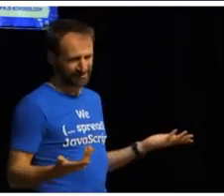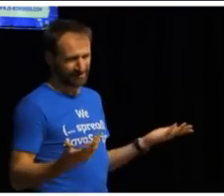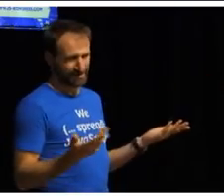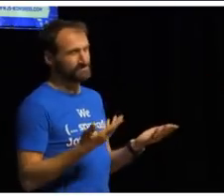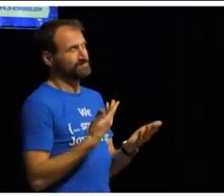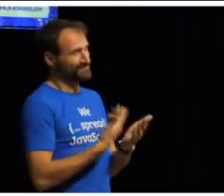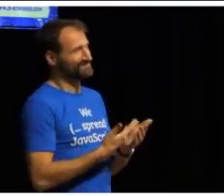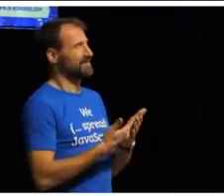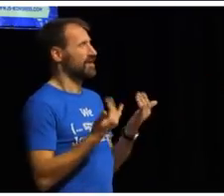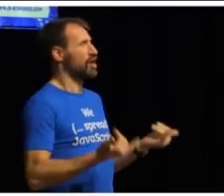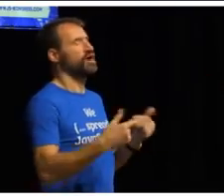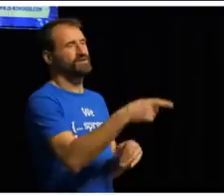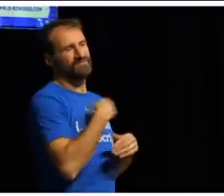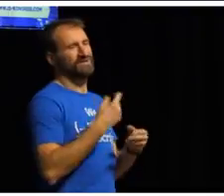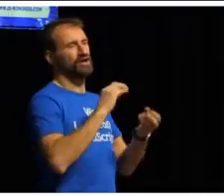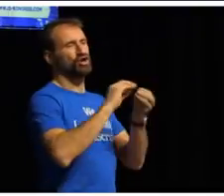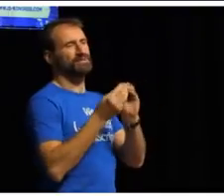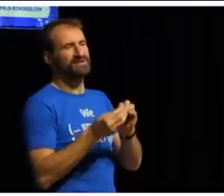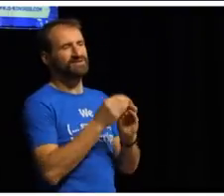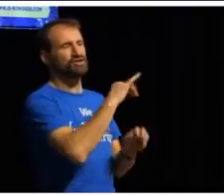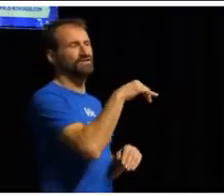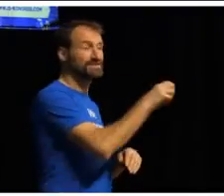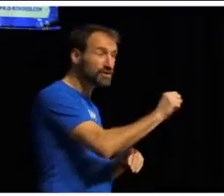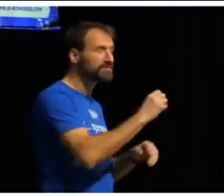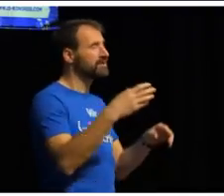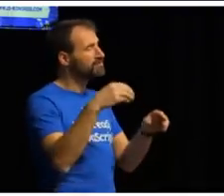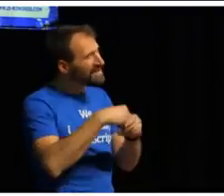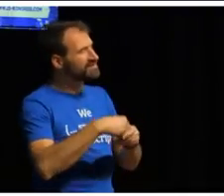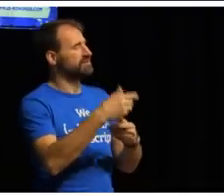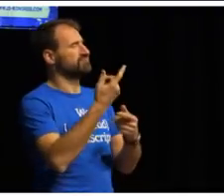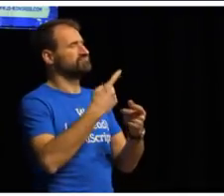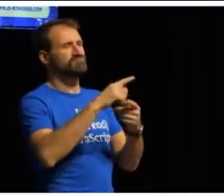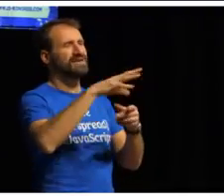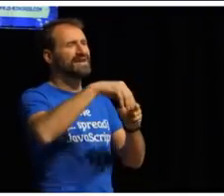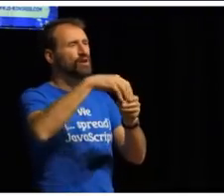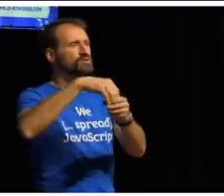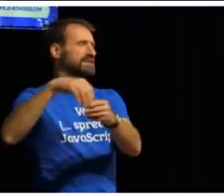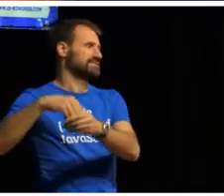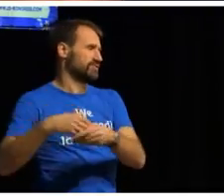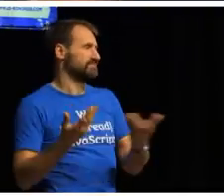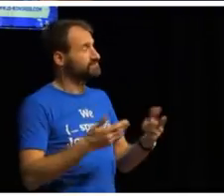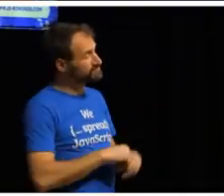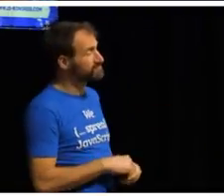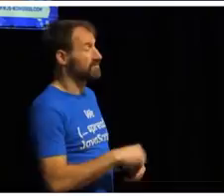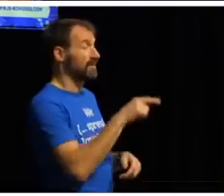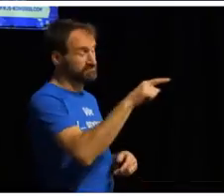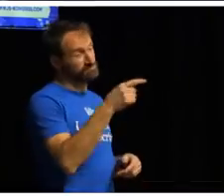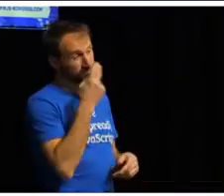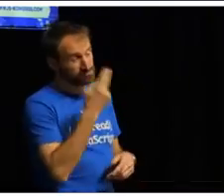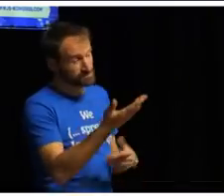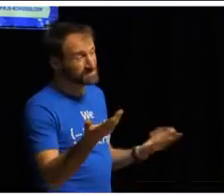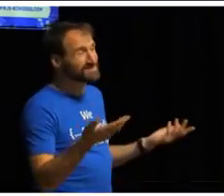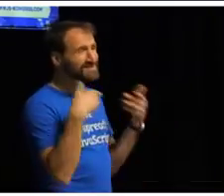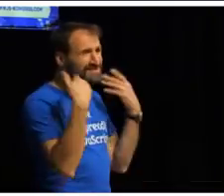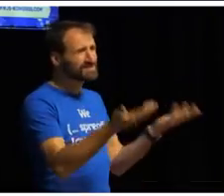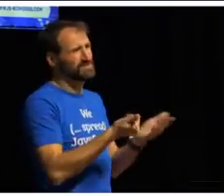by combining the JavaScript with visualizations. But first of all, a very quick overview. There are a lot of